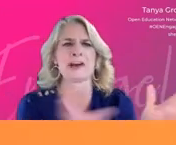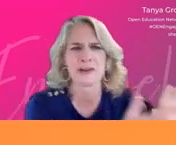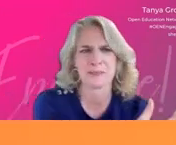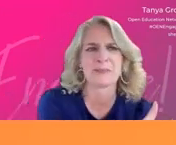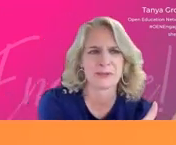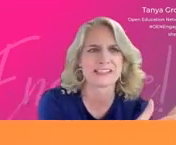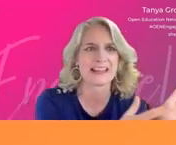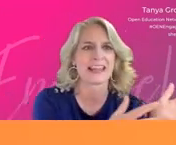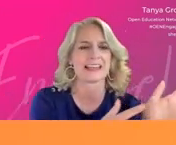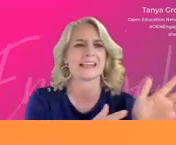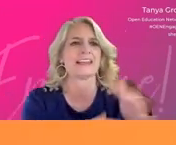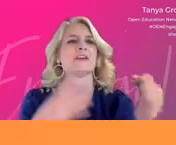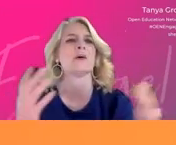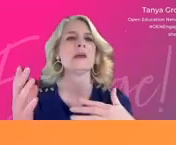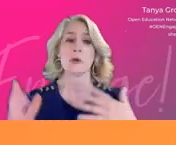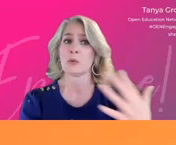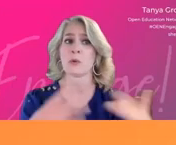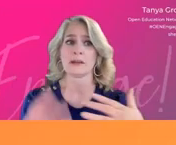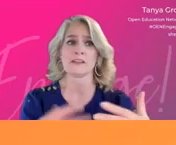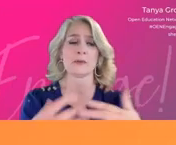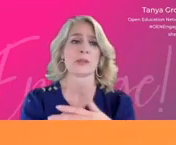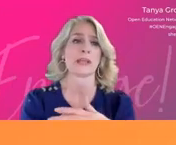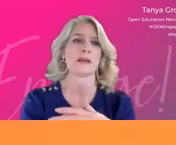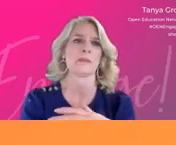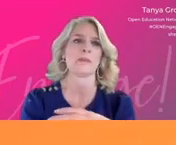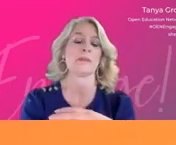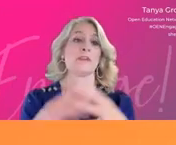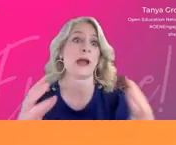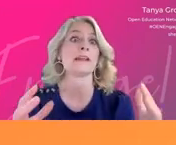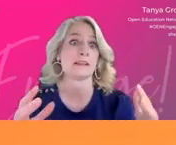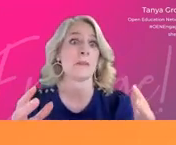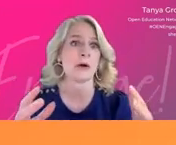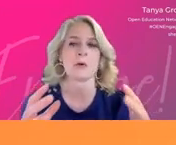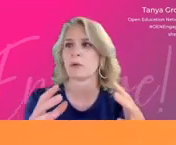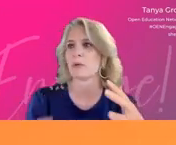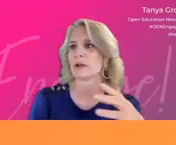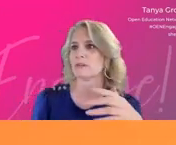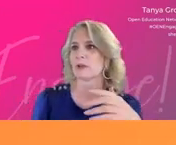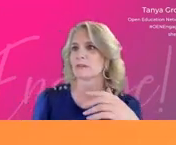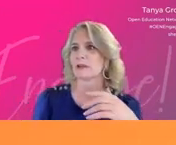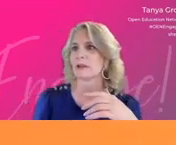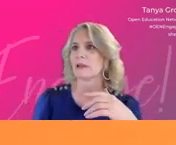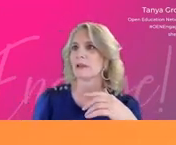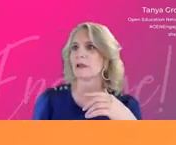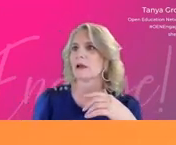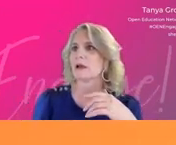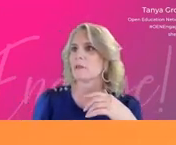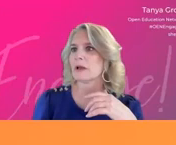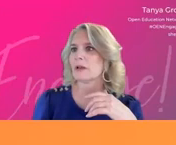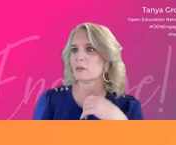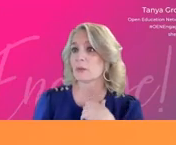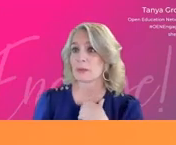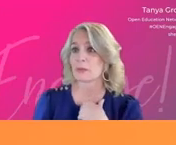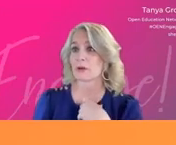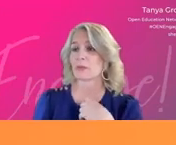then we're going to go with the people who say they can attend. So we wanted to be really direct about what we were expecting.